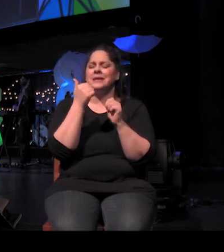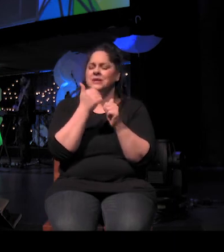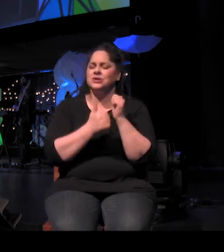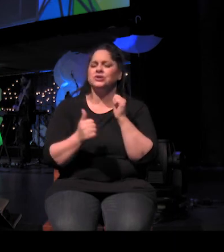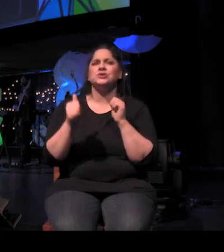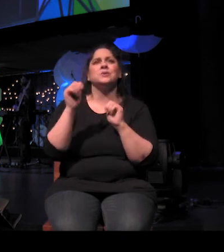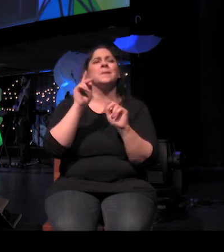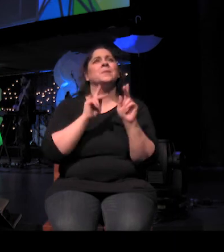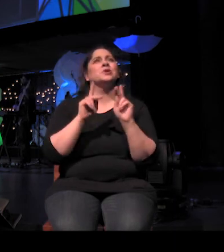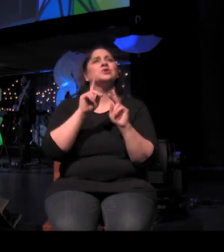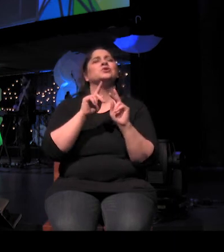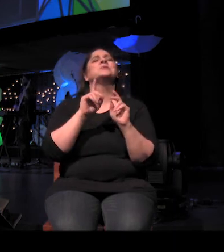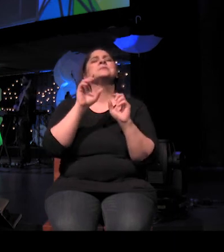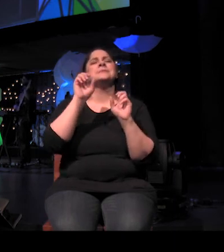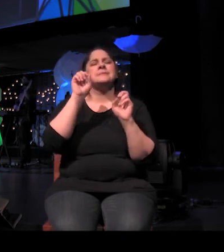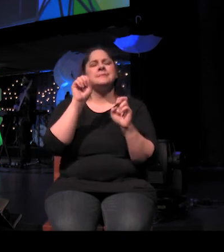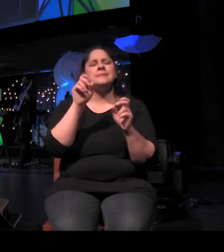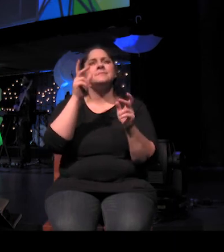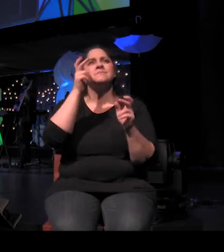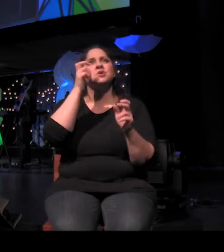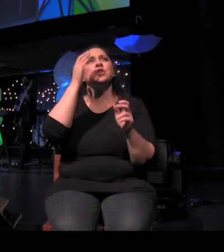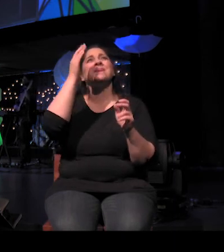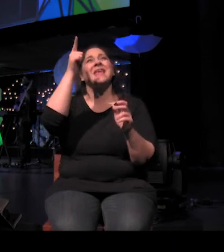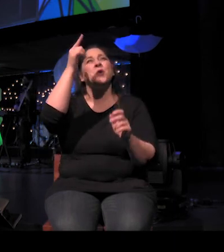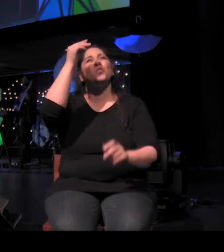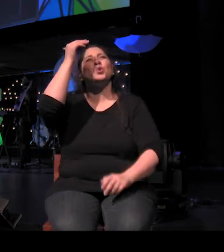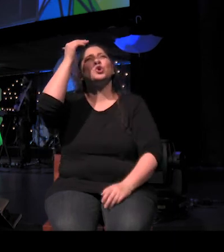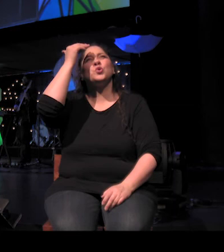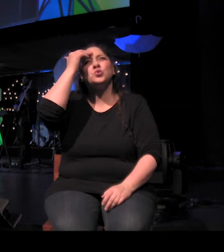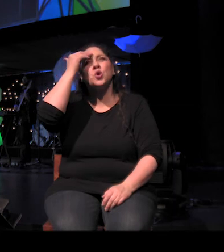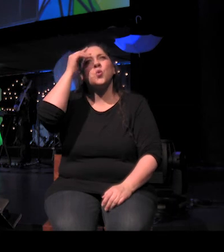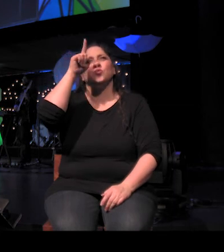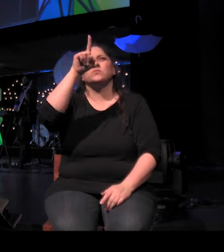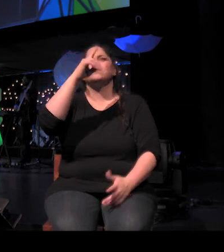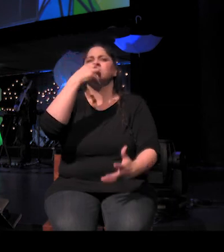person within the sound of my voice would know how much you love and care for them.